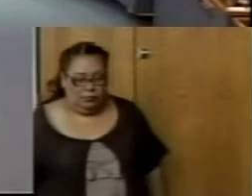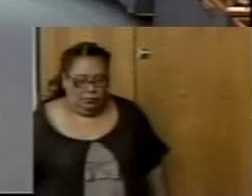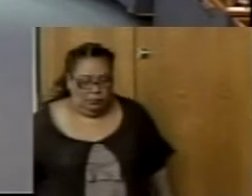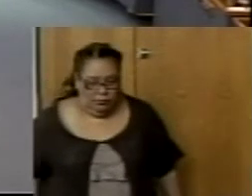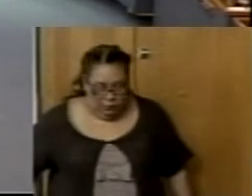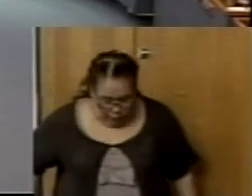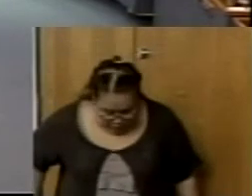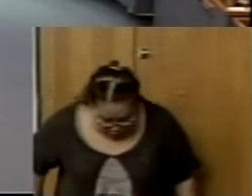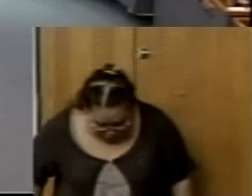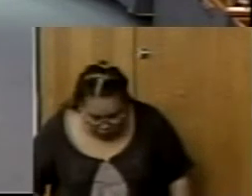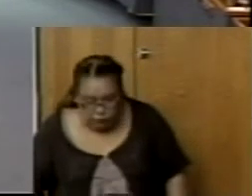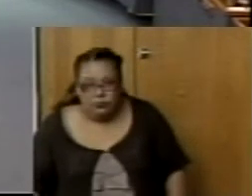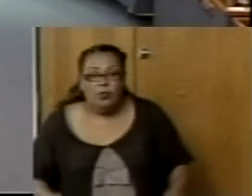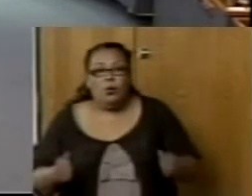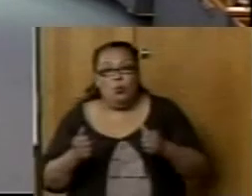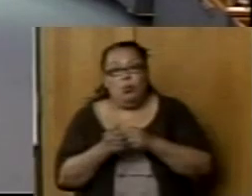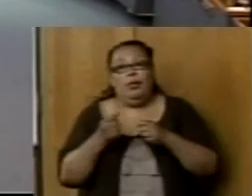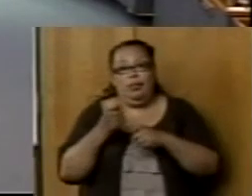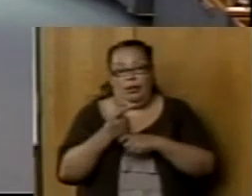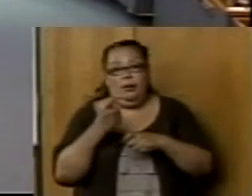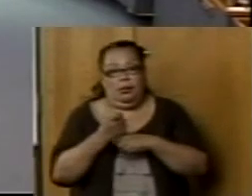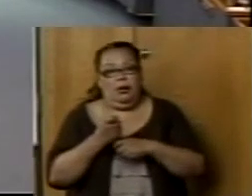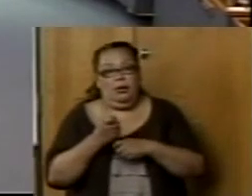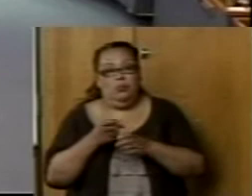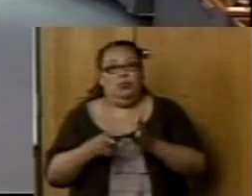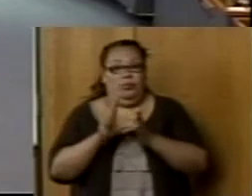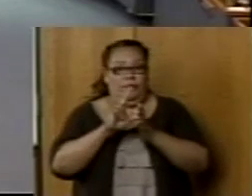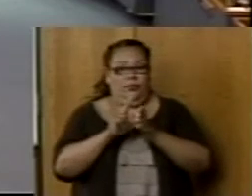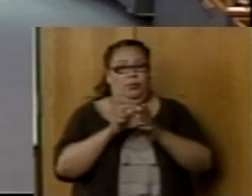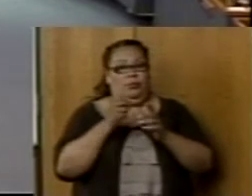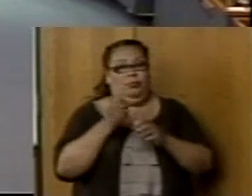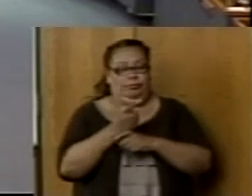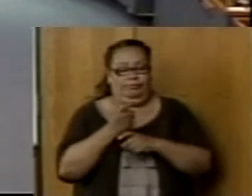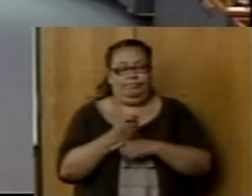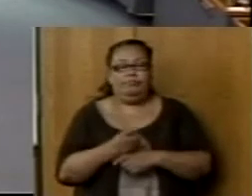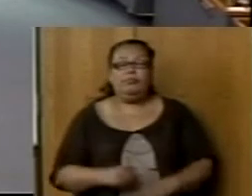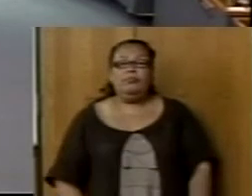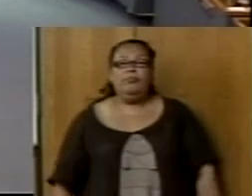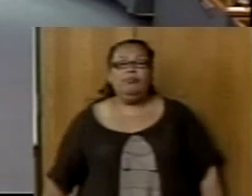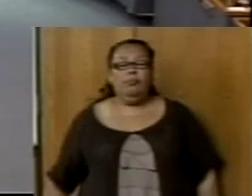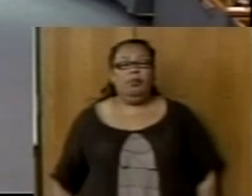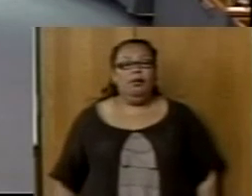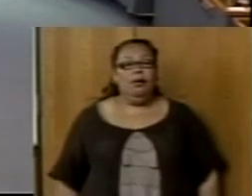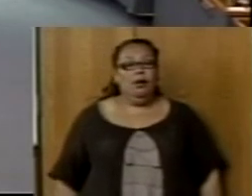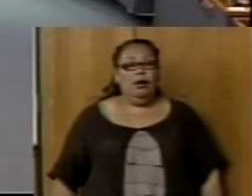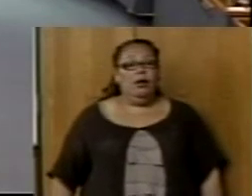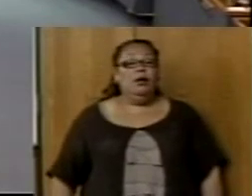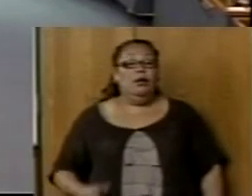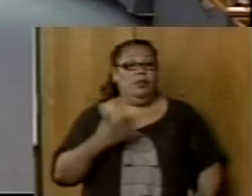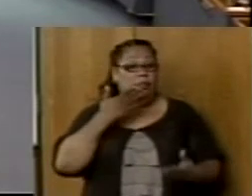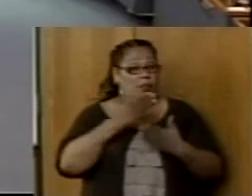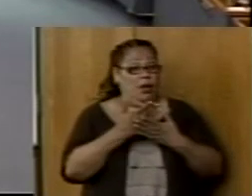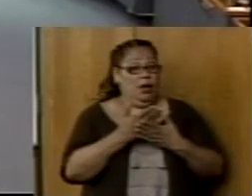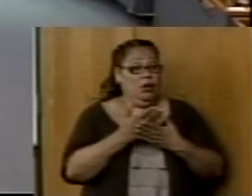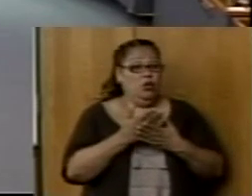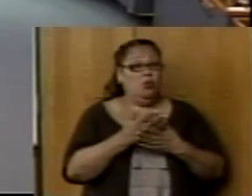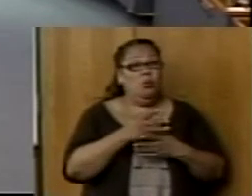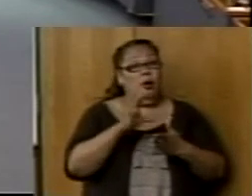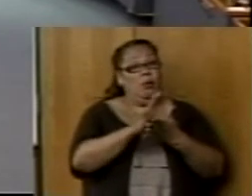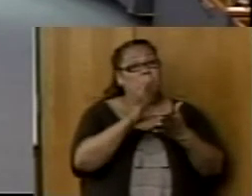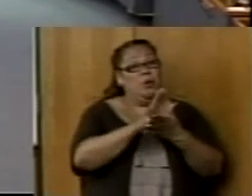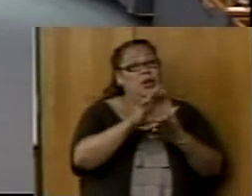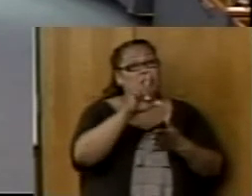update and presentation to the board. Mrs. Peña? Yes, thank you, Dr. Escobedo, Dr. Montoya. On page